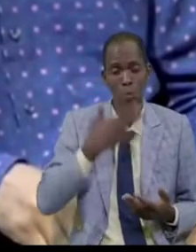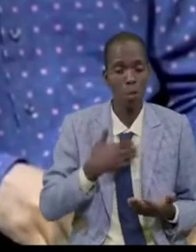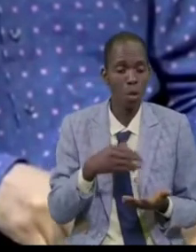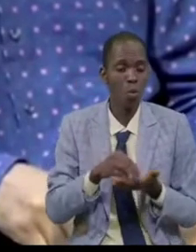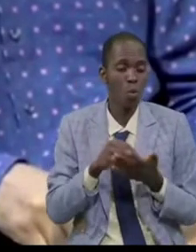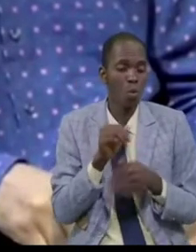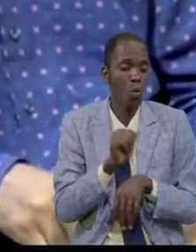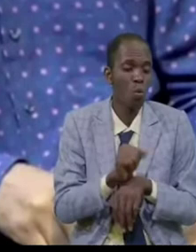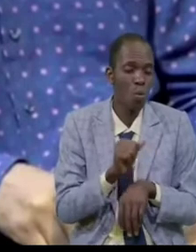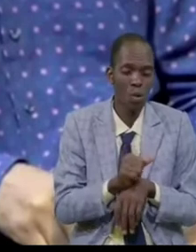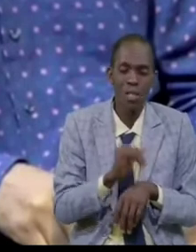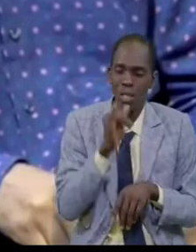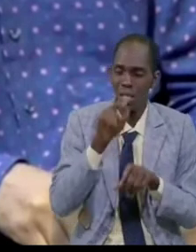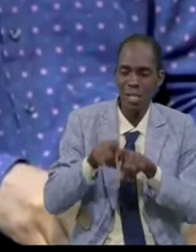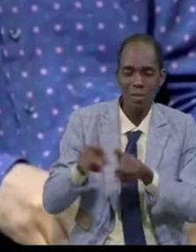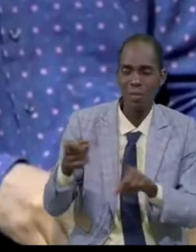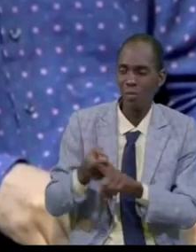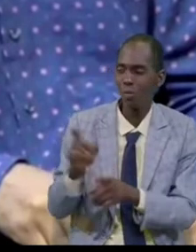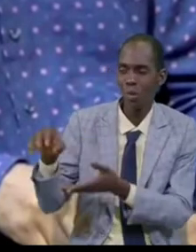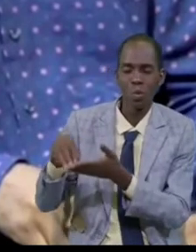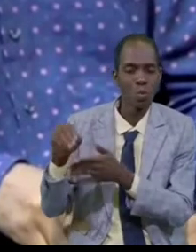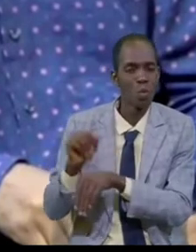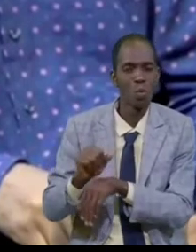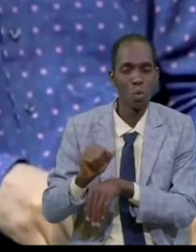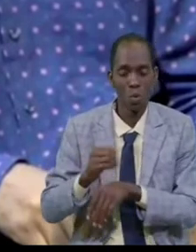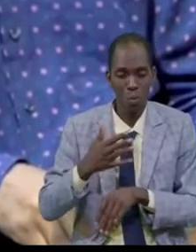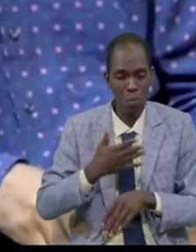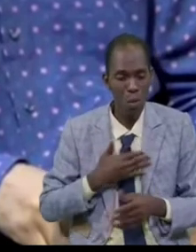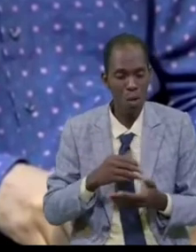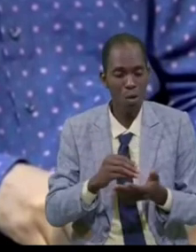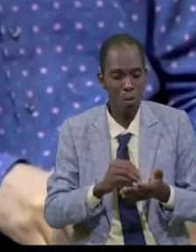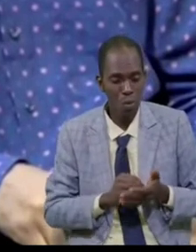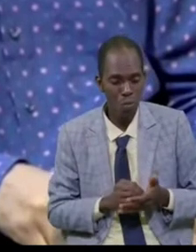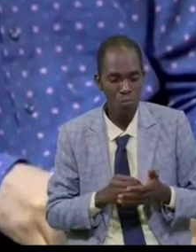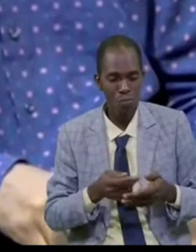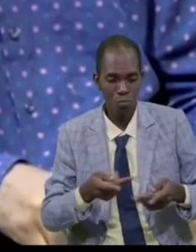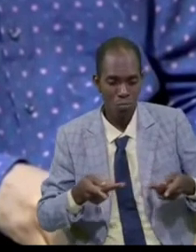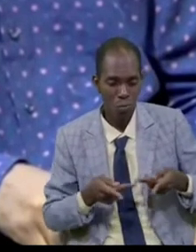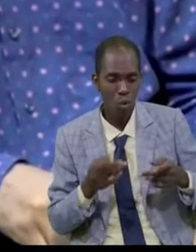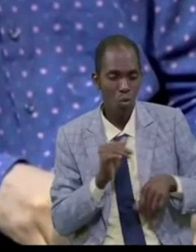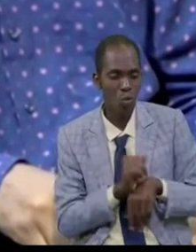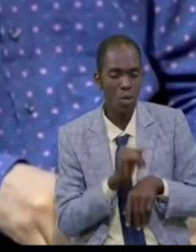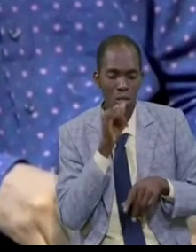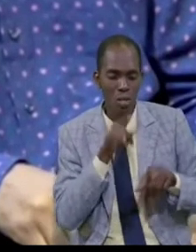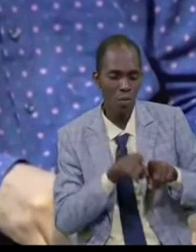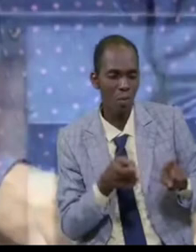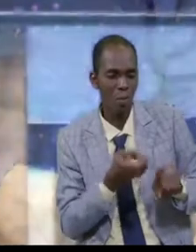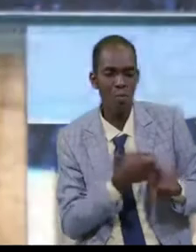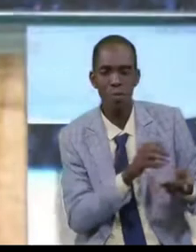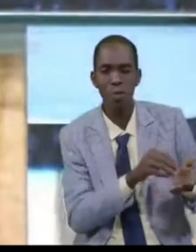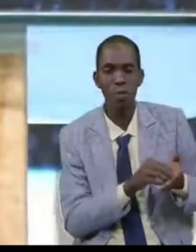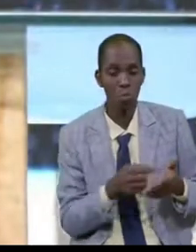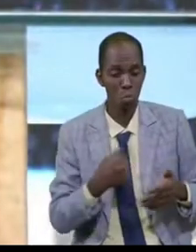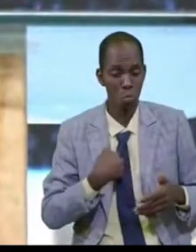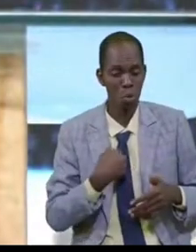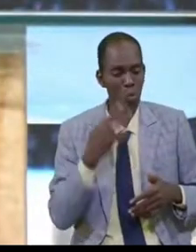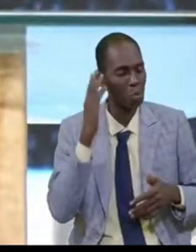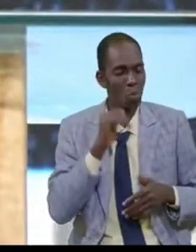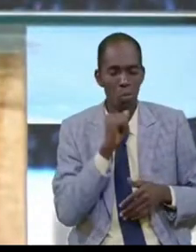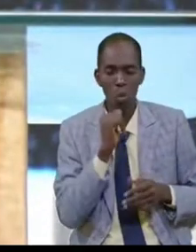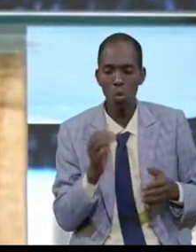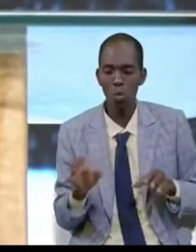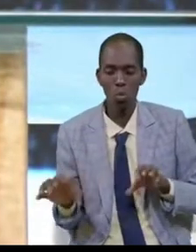responsibility is not like his role, it's not like her role, therefore I'm not going to do anything to contribute to